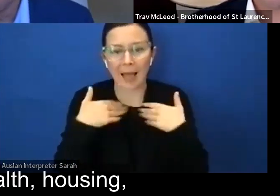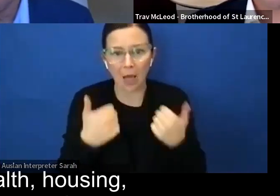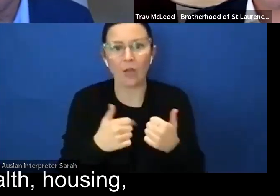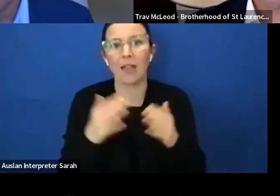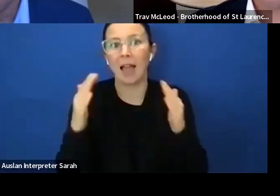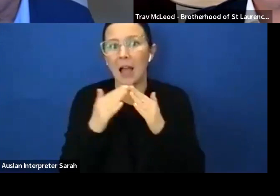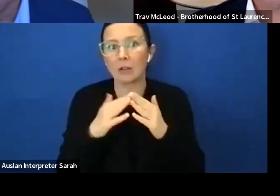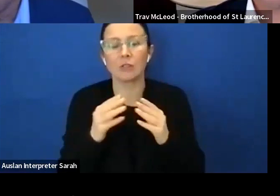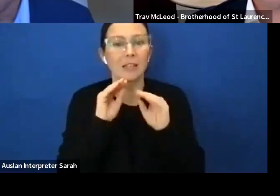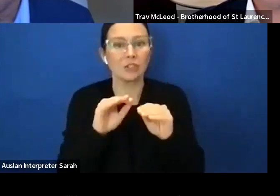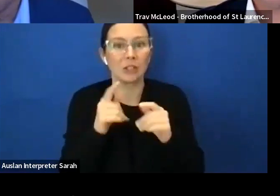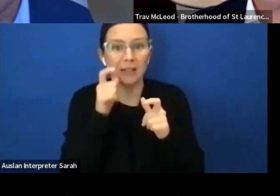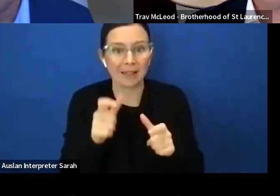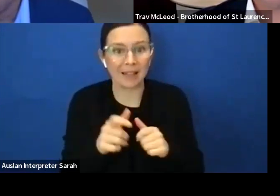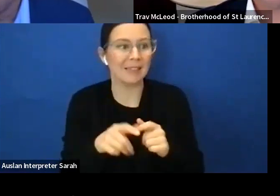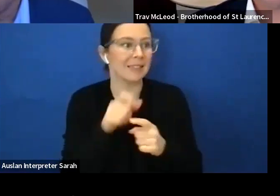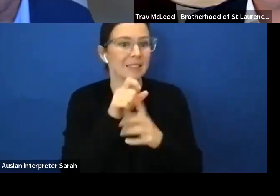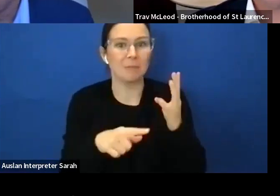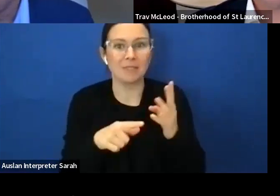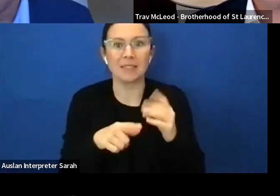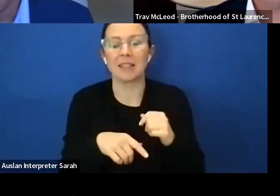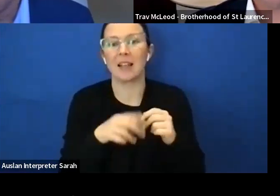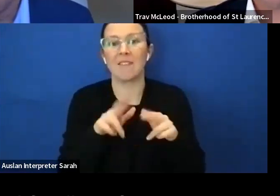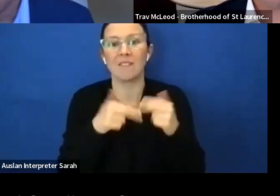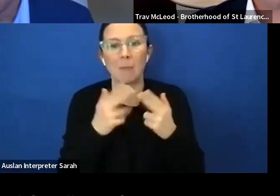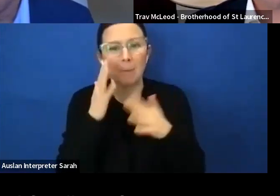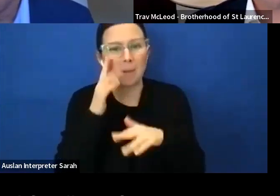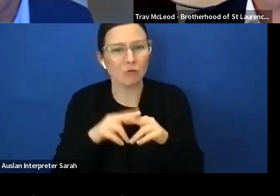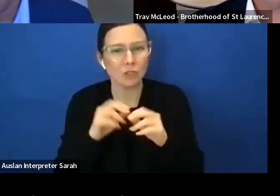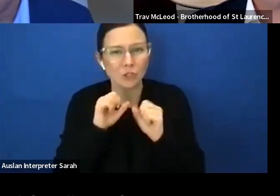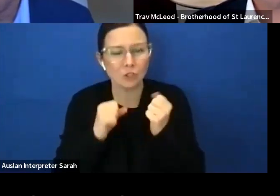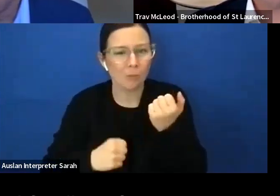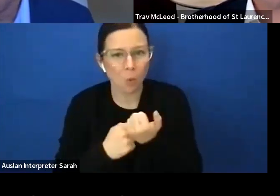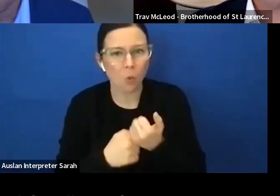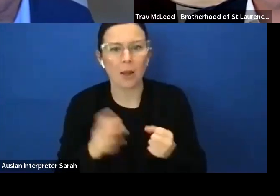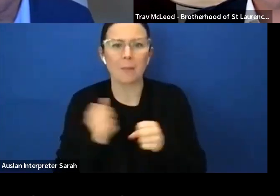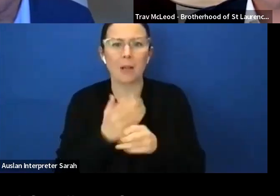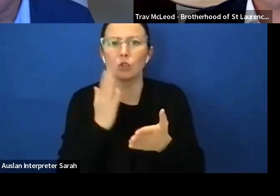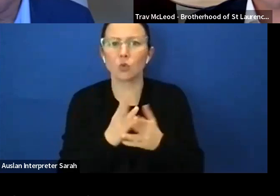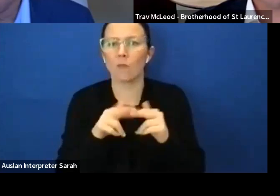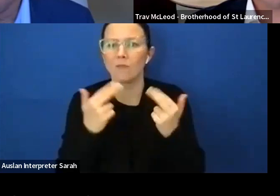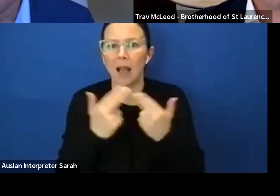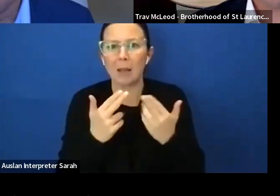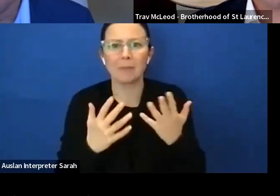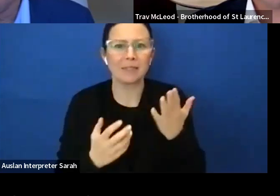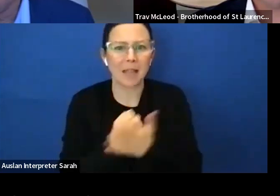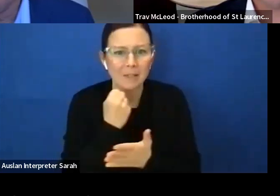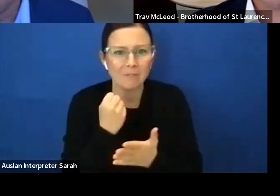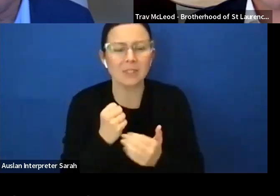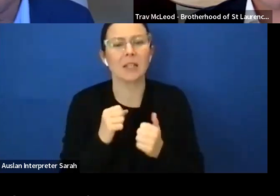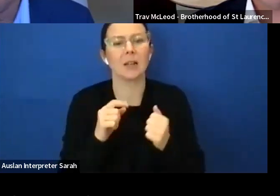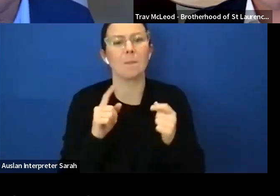and care, disability, family and parenting supports, ensuring child and family safety, and